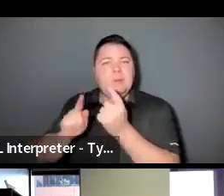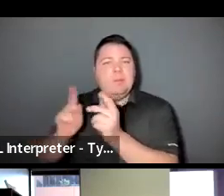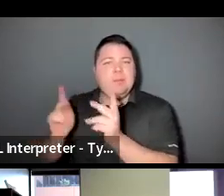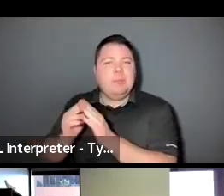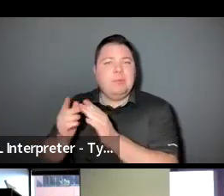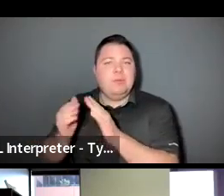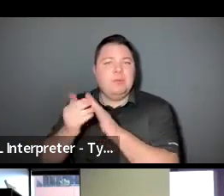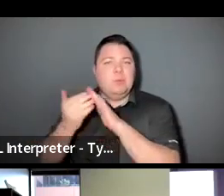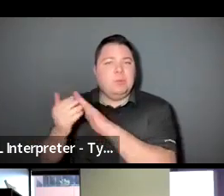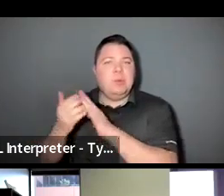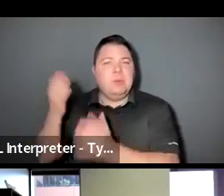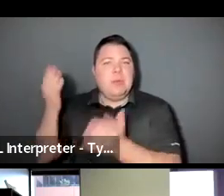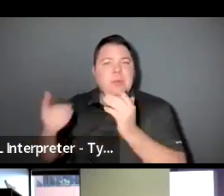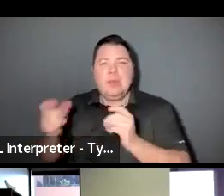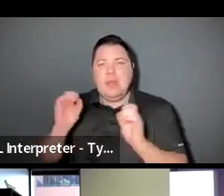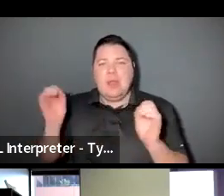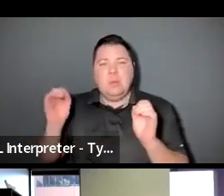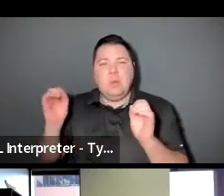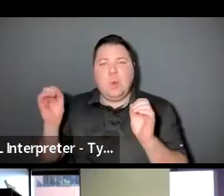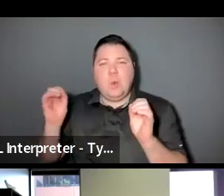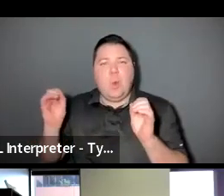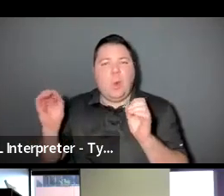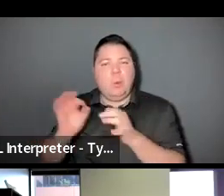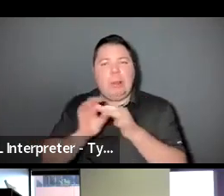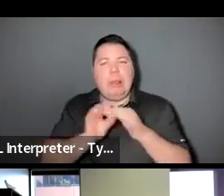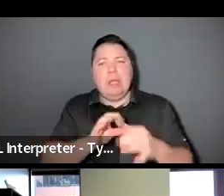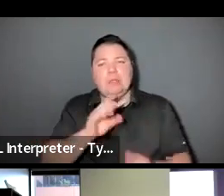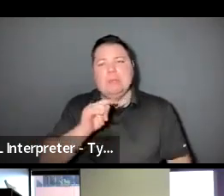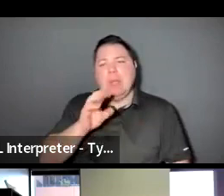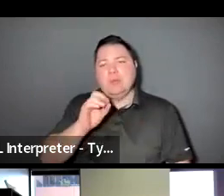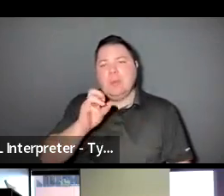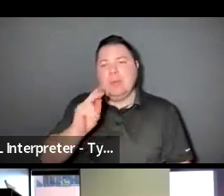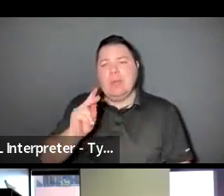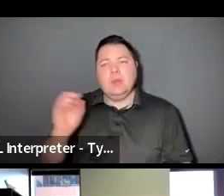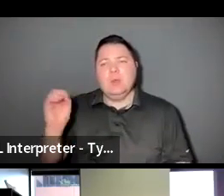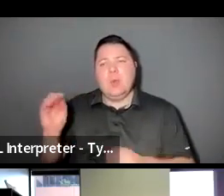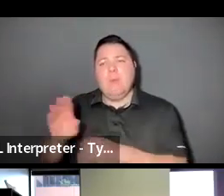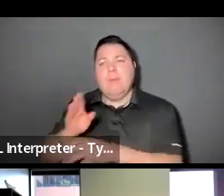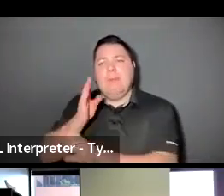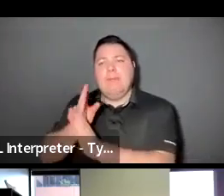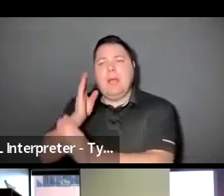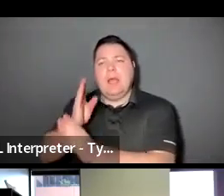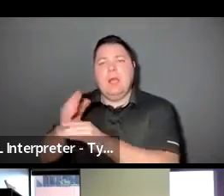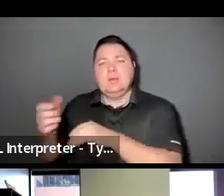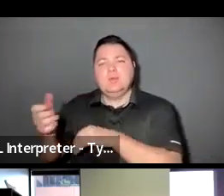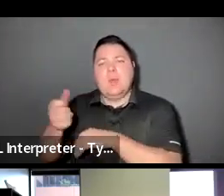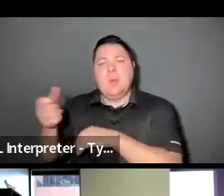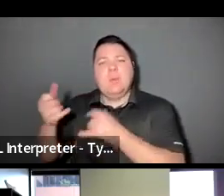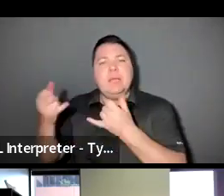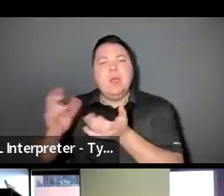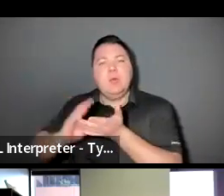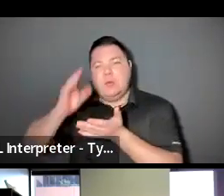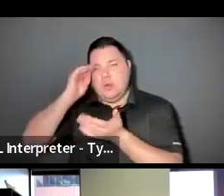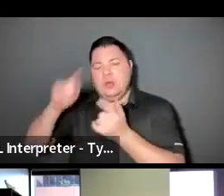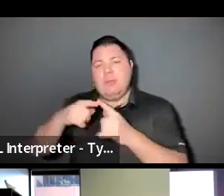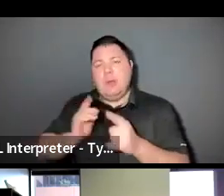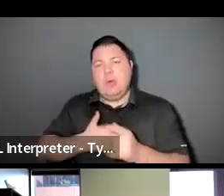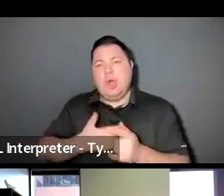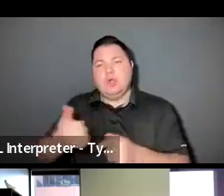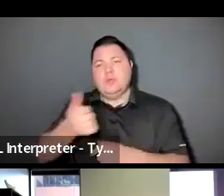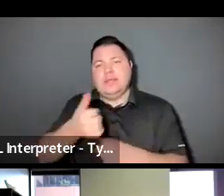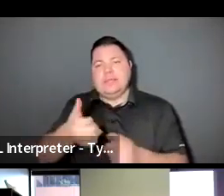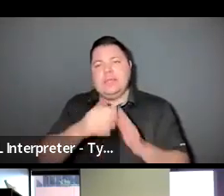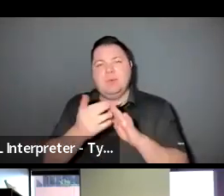that maybe they don't have anything to do with Metrolink, or maybe there isn't a bus route there, but they're learning now about our transit community, which